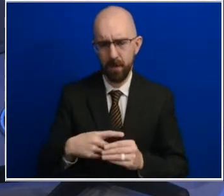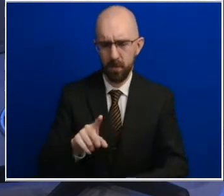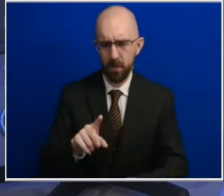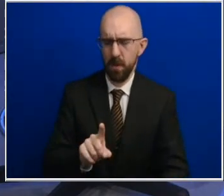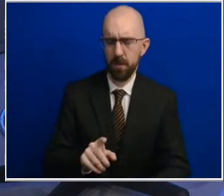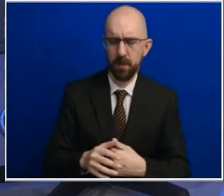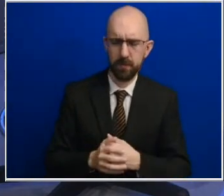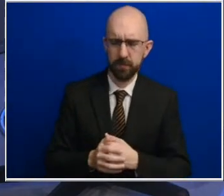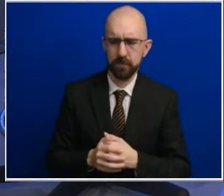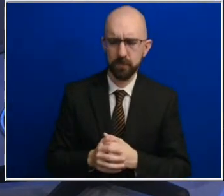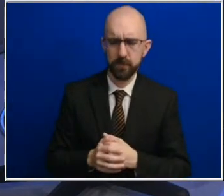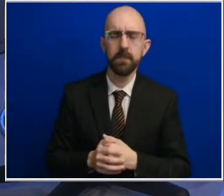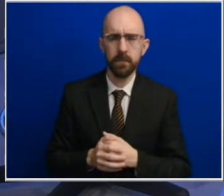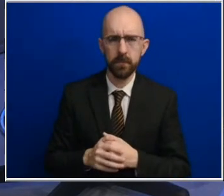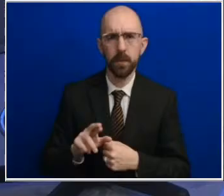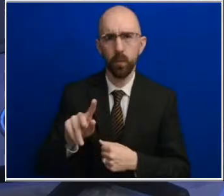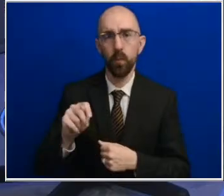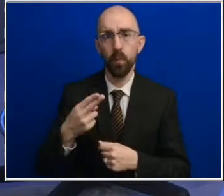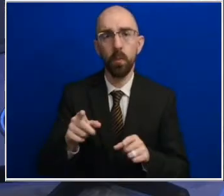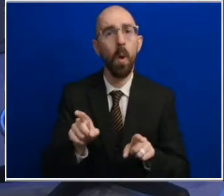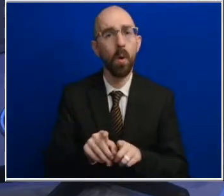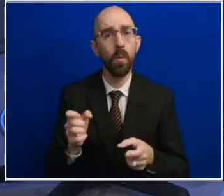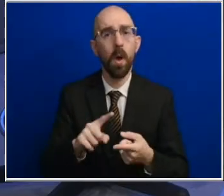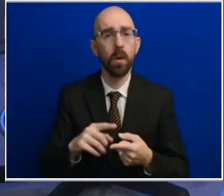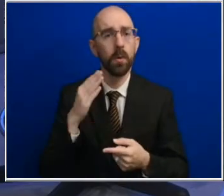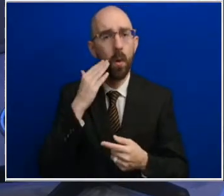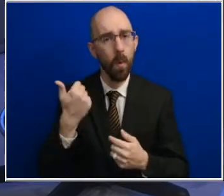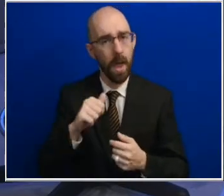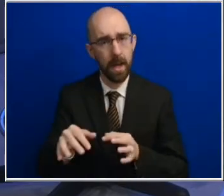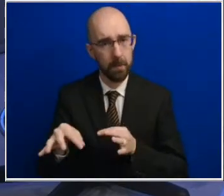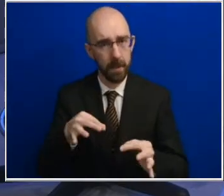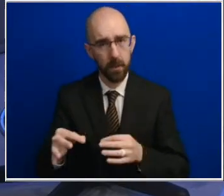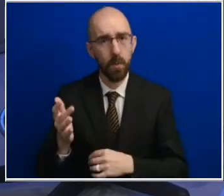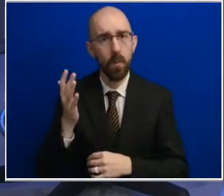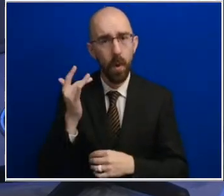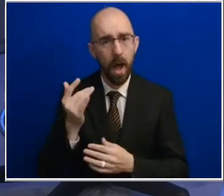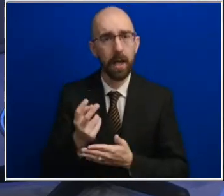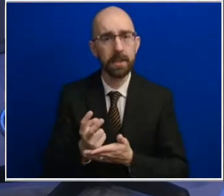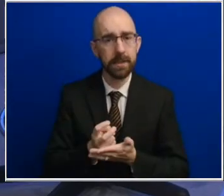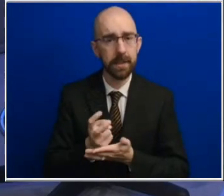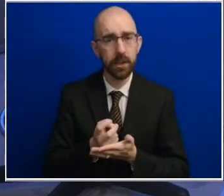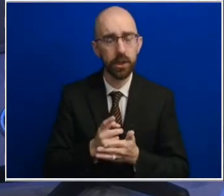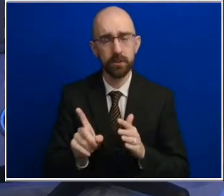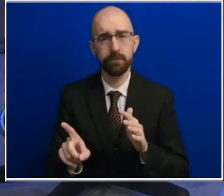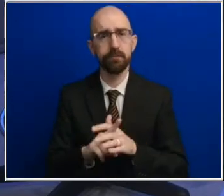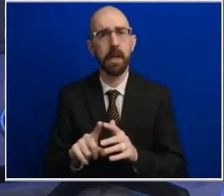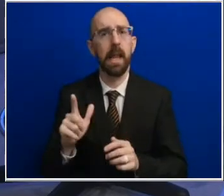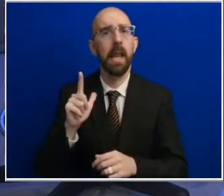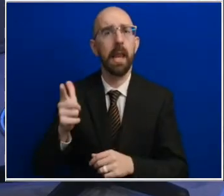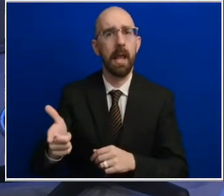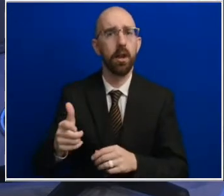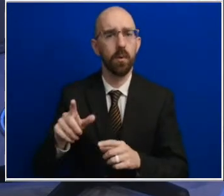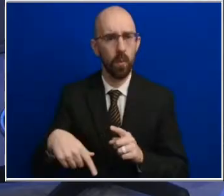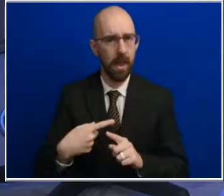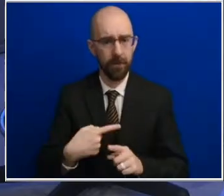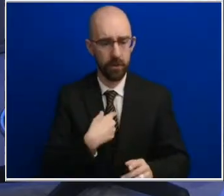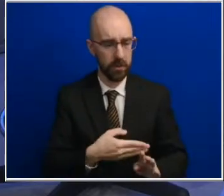second. Ruth also wants to know, is there any explanation on why seizures appear late in life when one has never had them